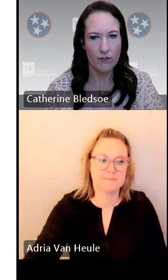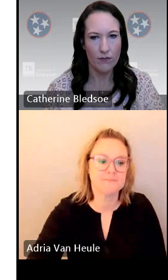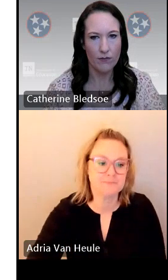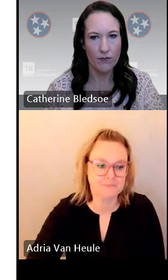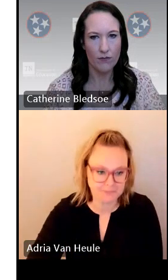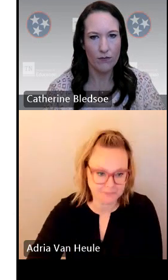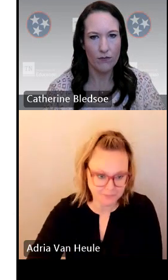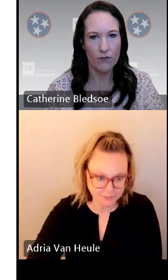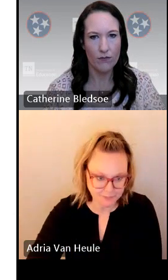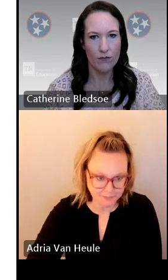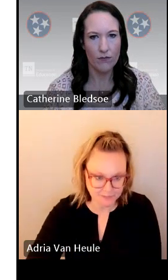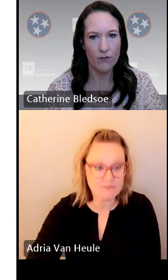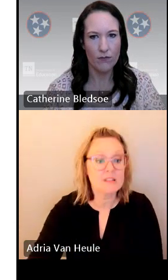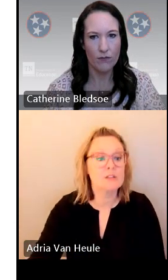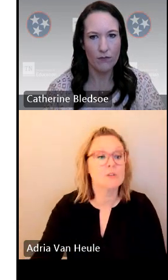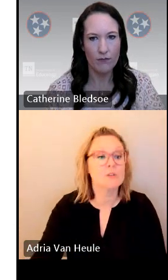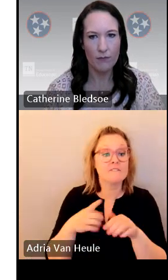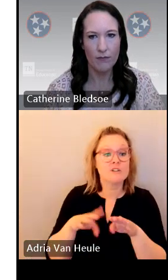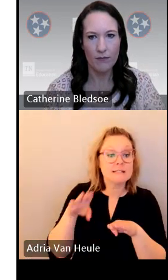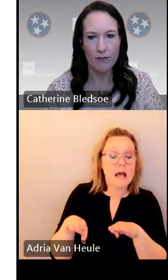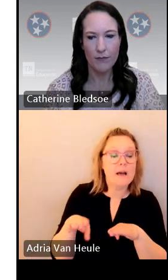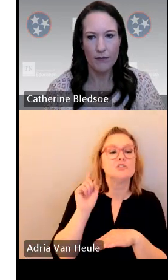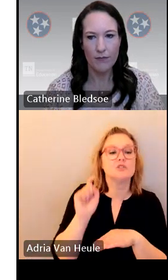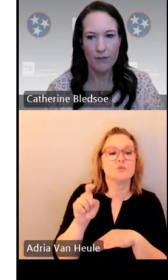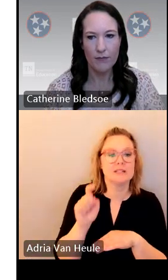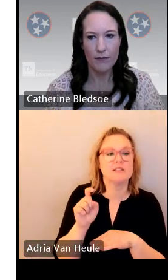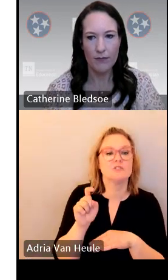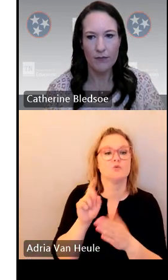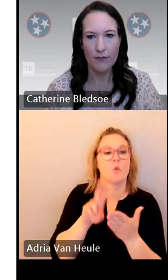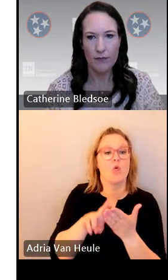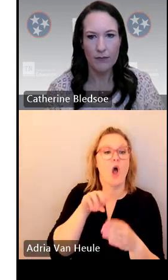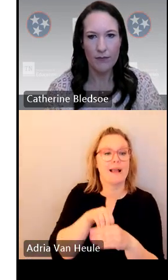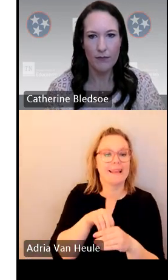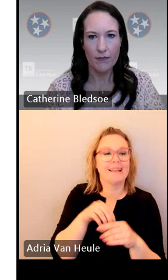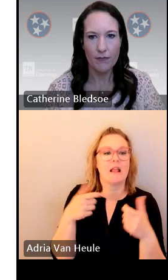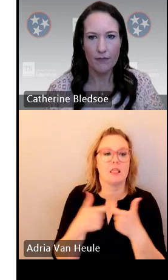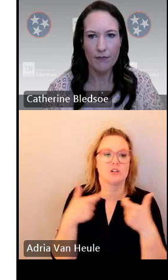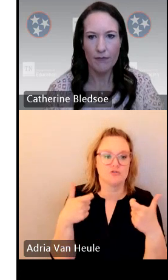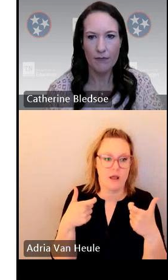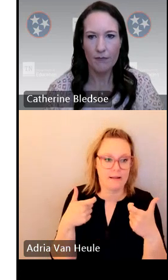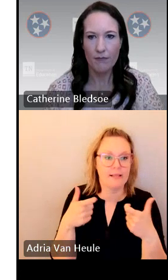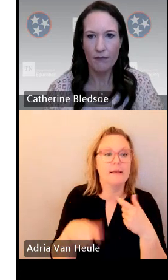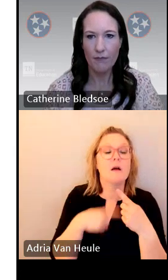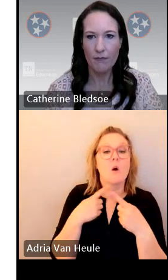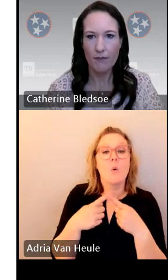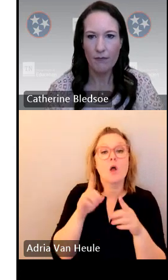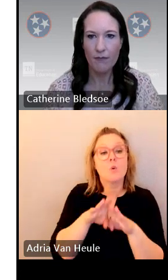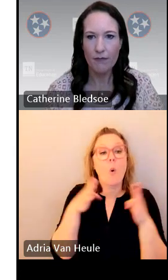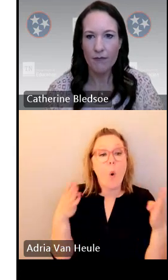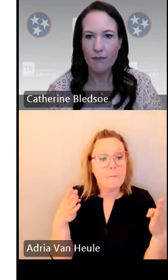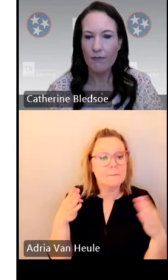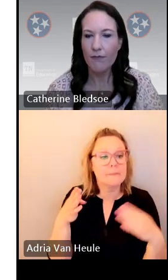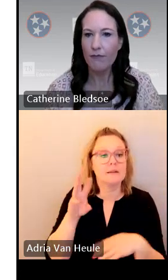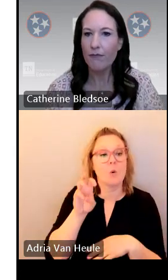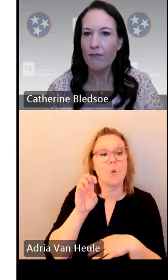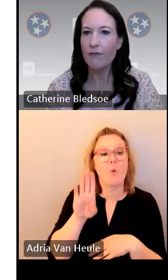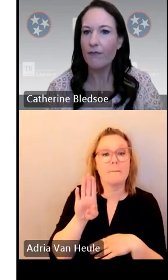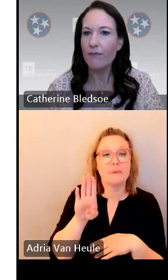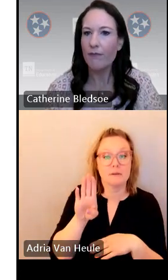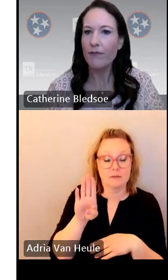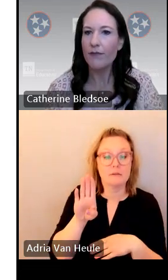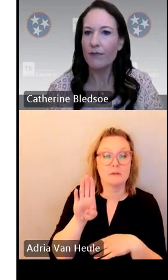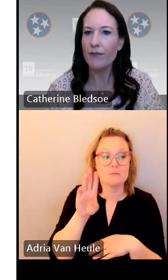So the first step is that you need to log into the survey electronically. So when you open a web browser, you're going to enter the survey address